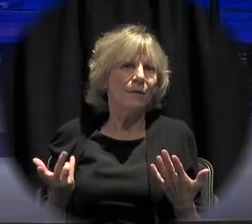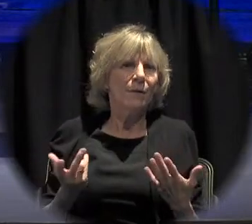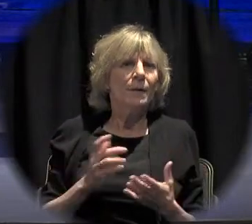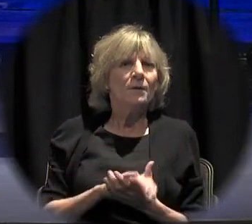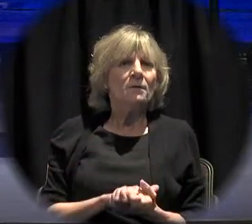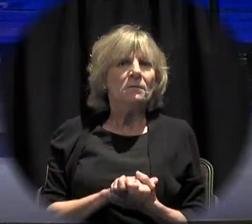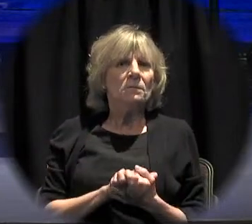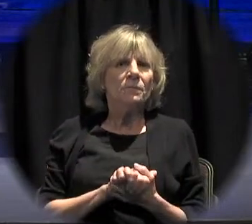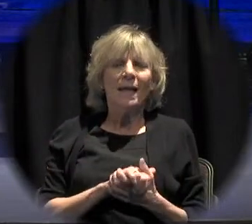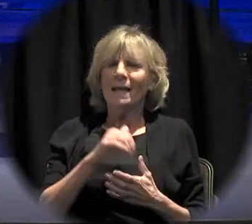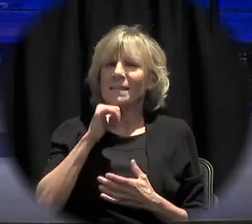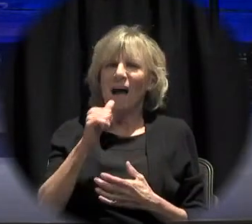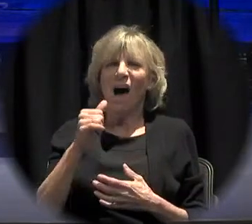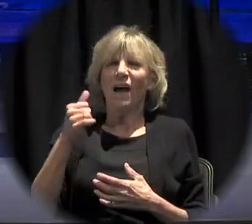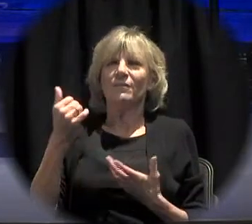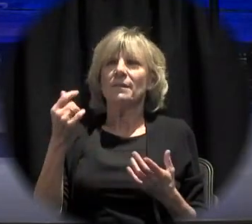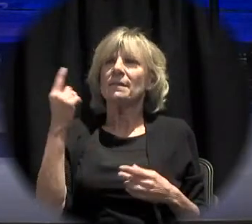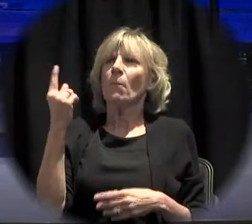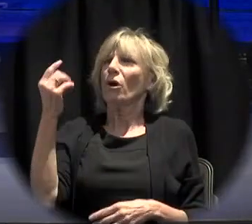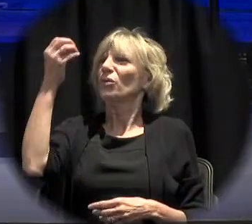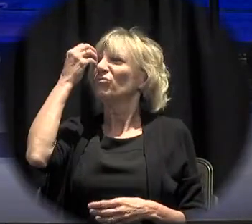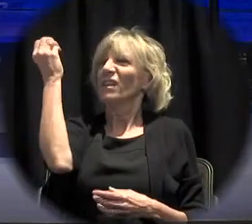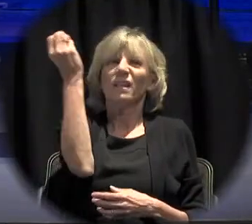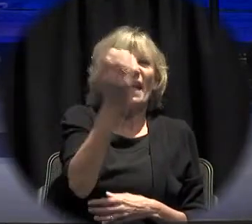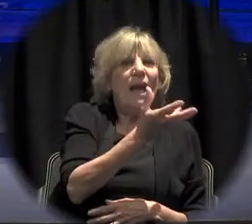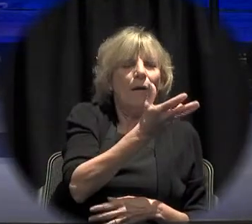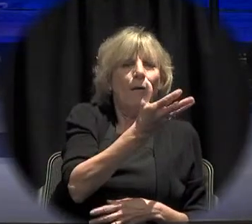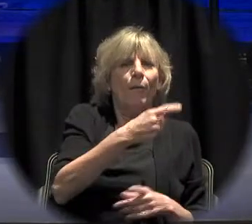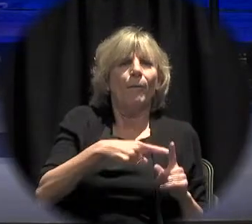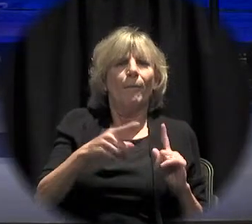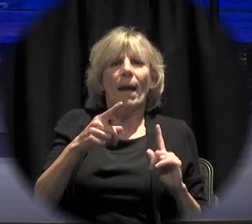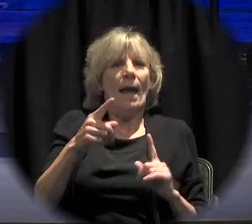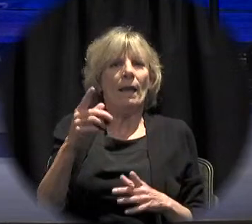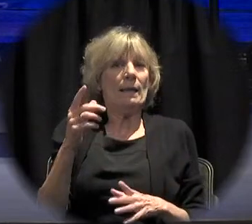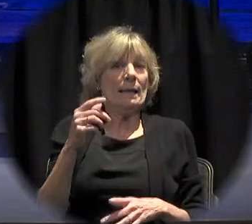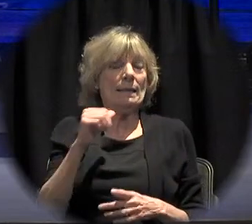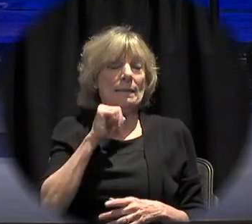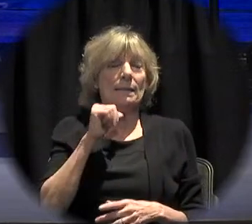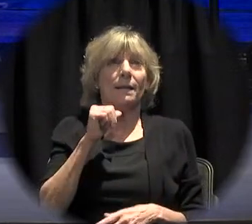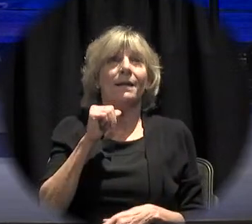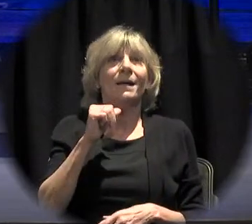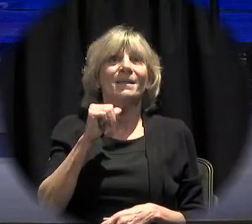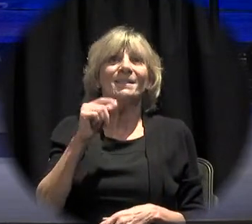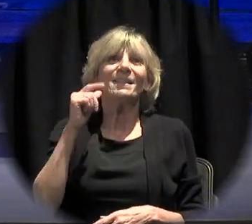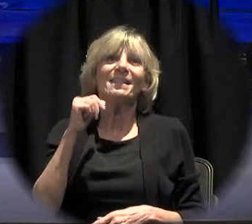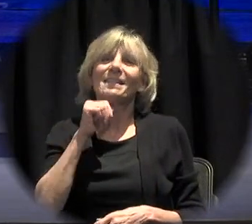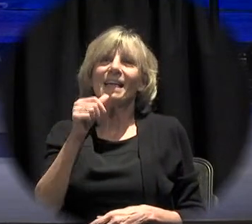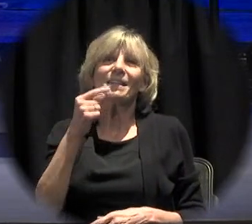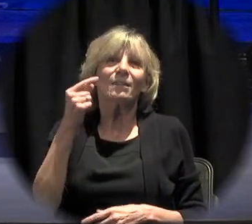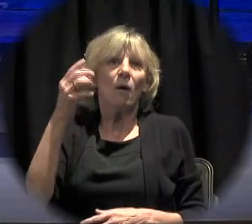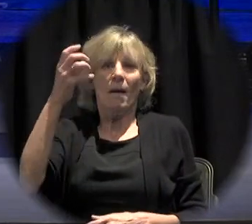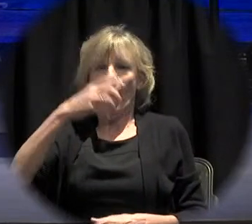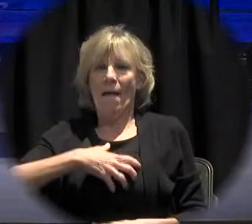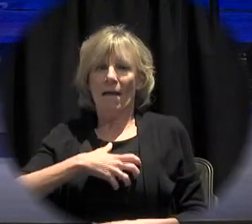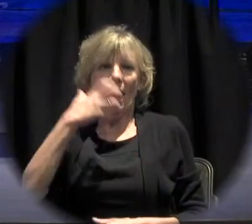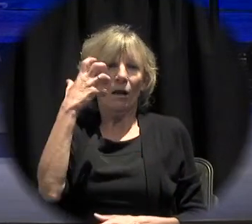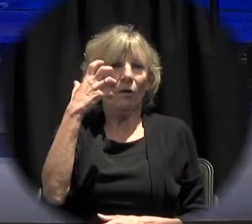deity that reacts in anger and just turns his back on us when we fail.